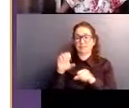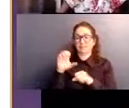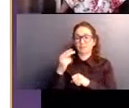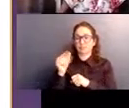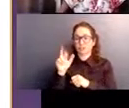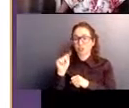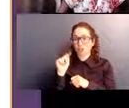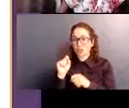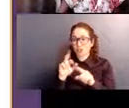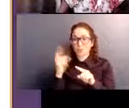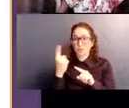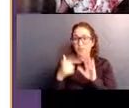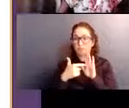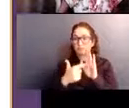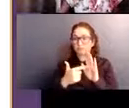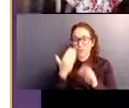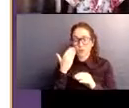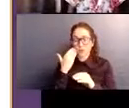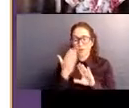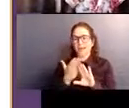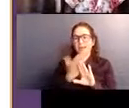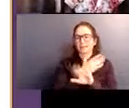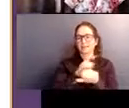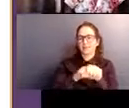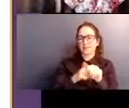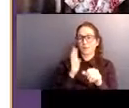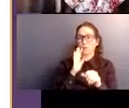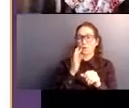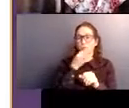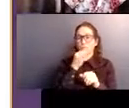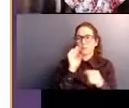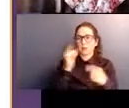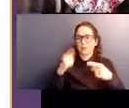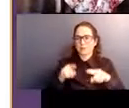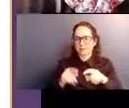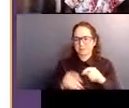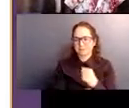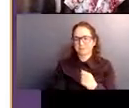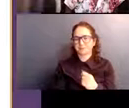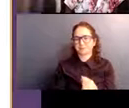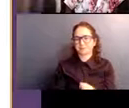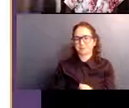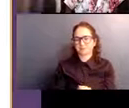signals in advance what's about to happen.